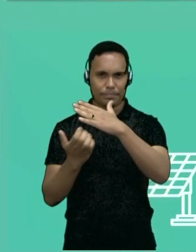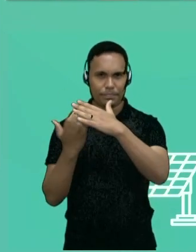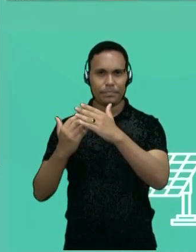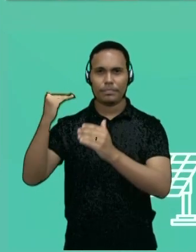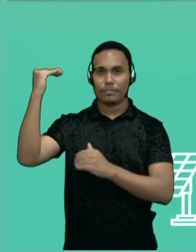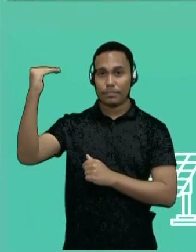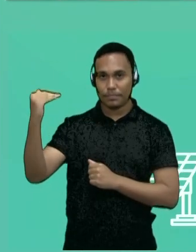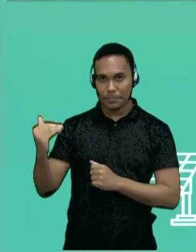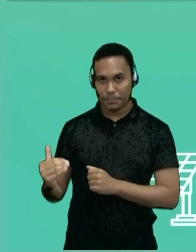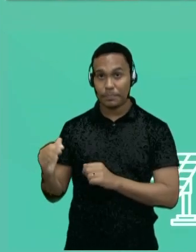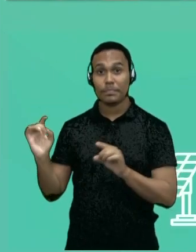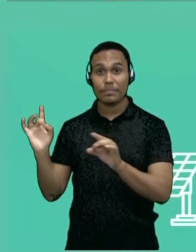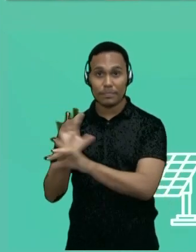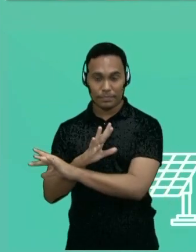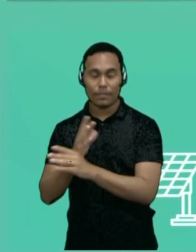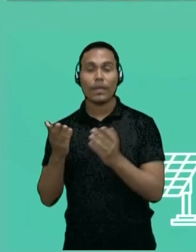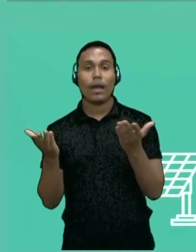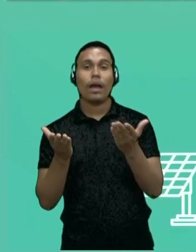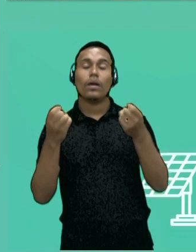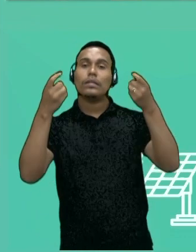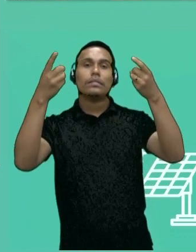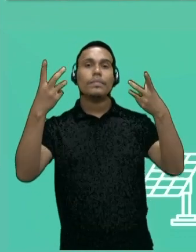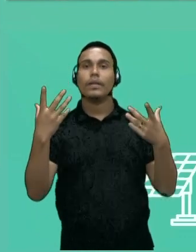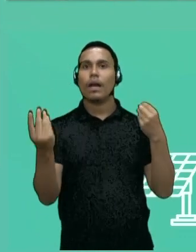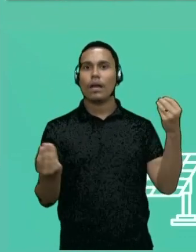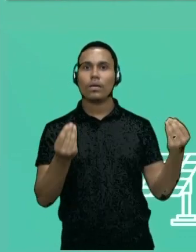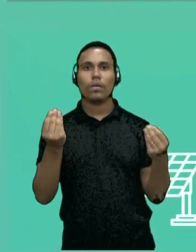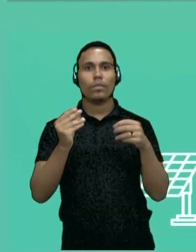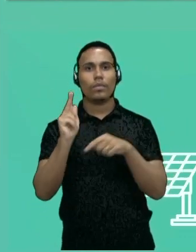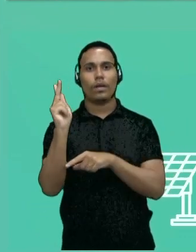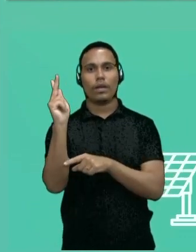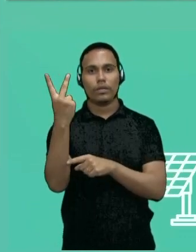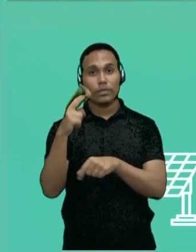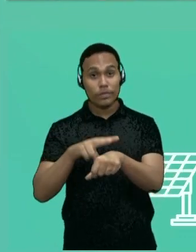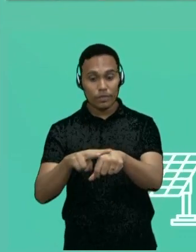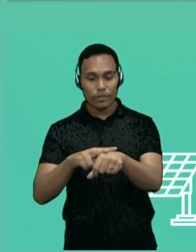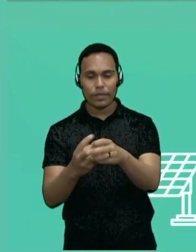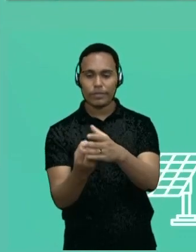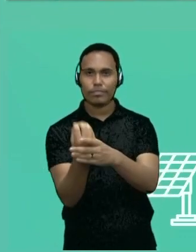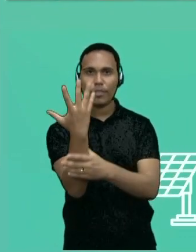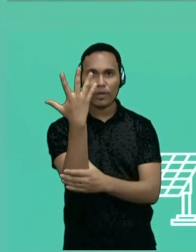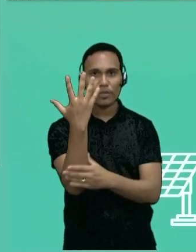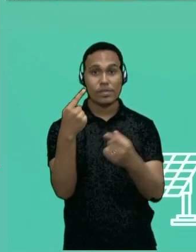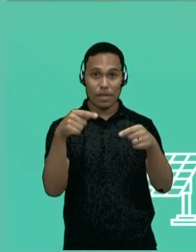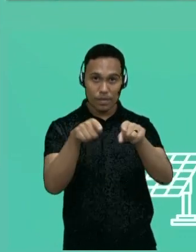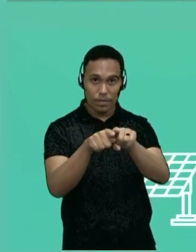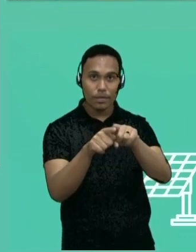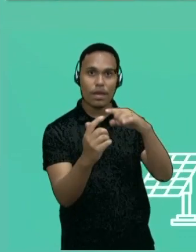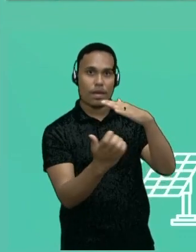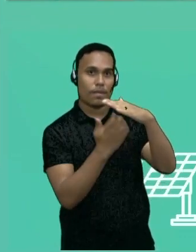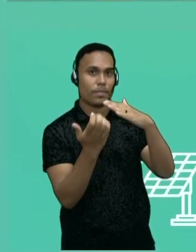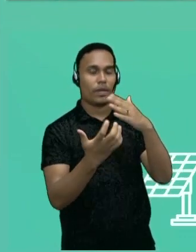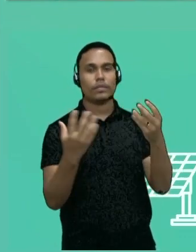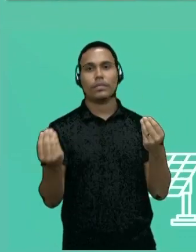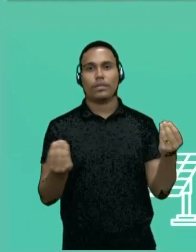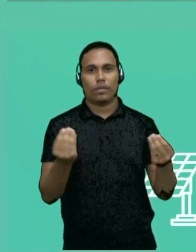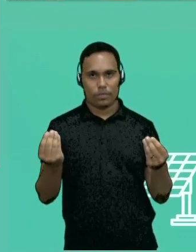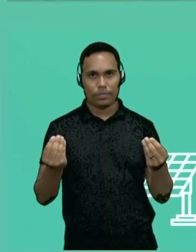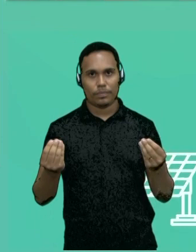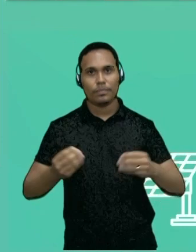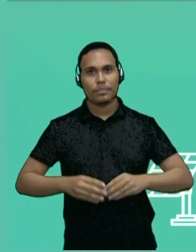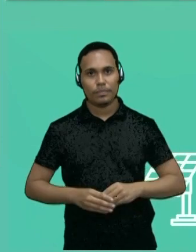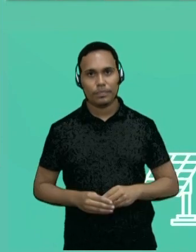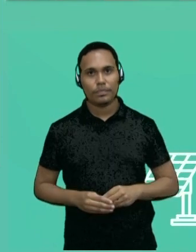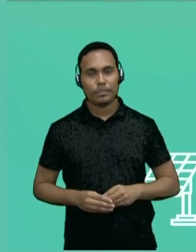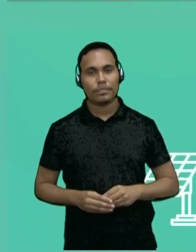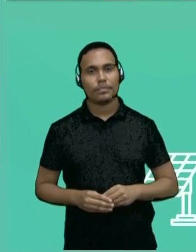hydrogen production, again, on the manufacturer's side, that would include the manufacturers of entire